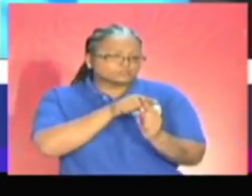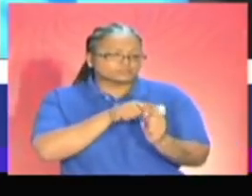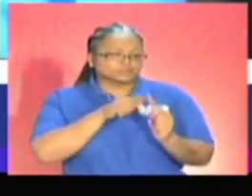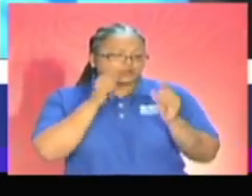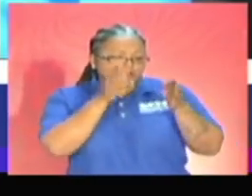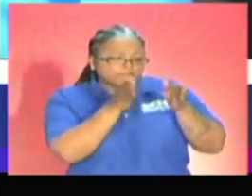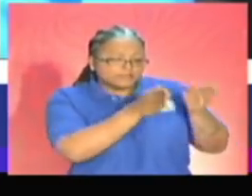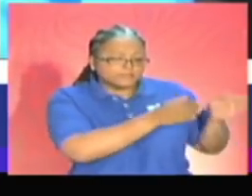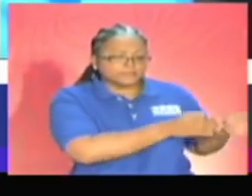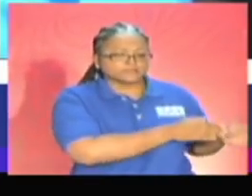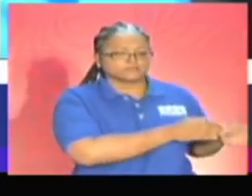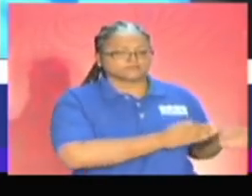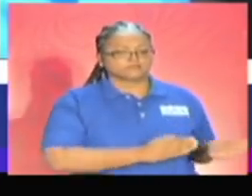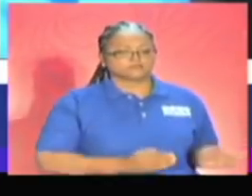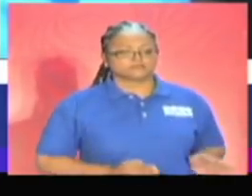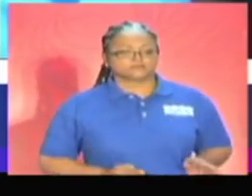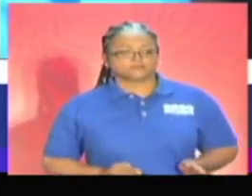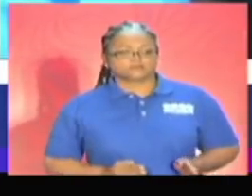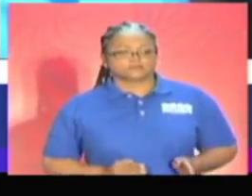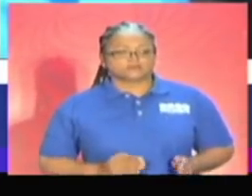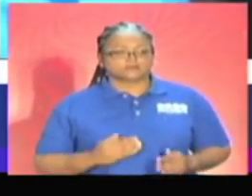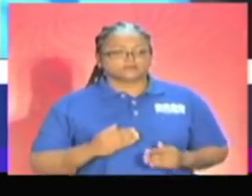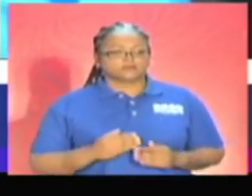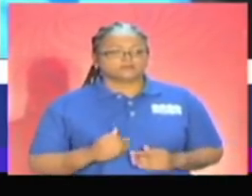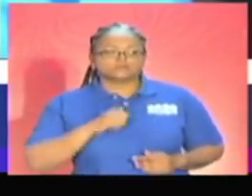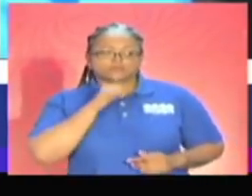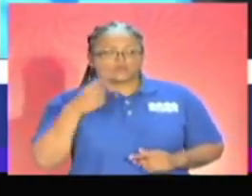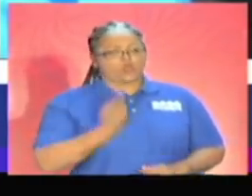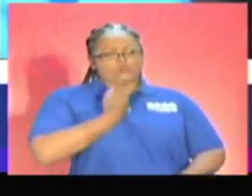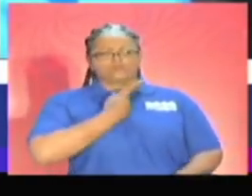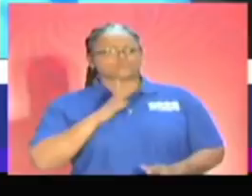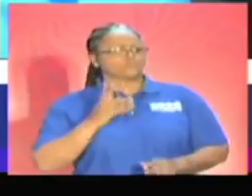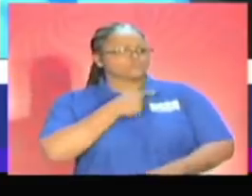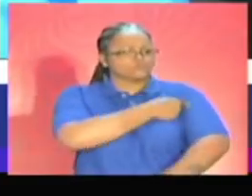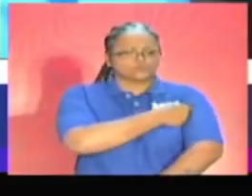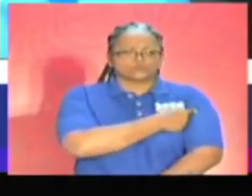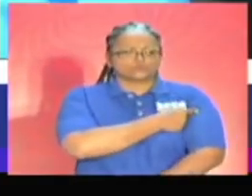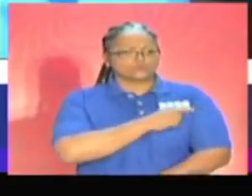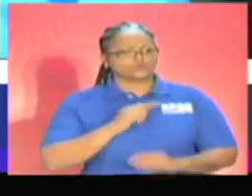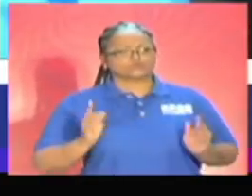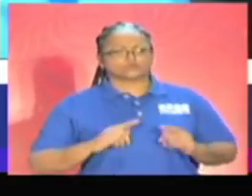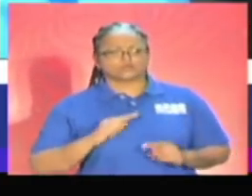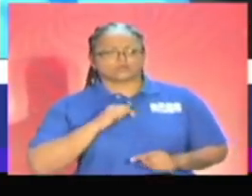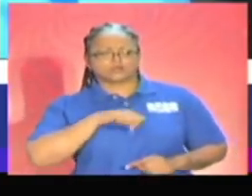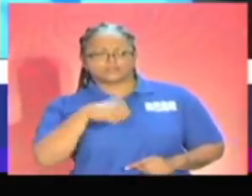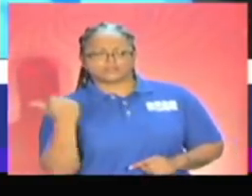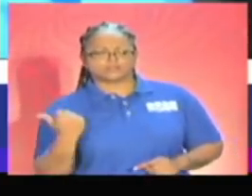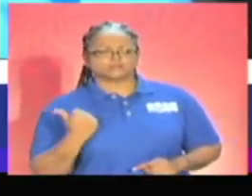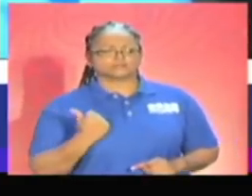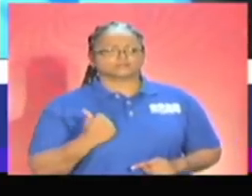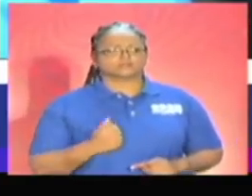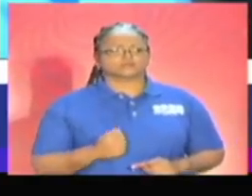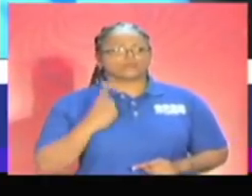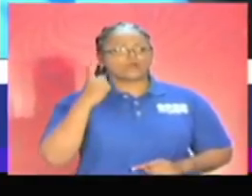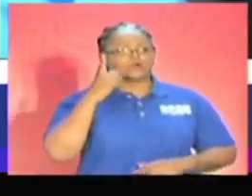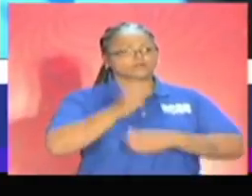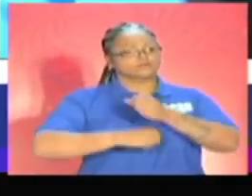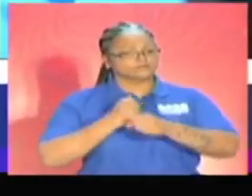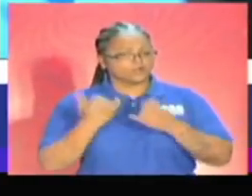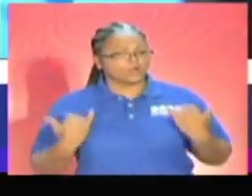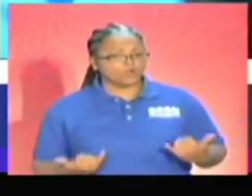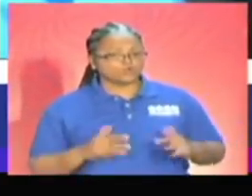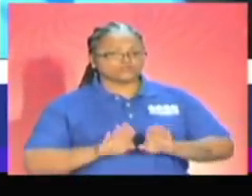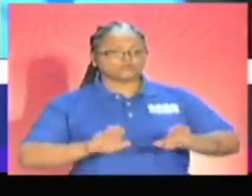just vaccination. These children have been home for almost a year, 5-6 months. Is there